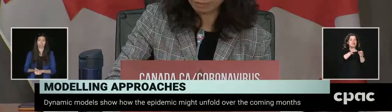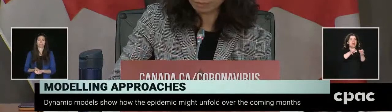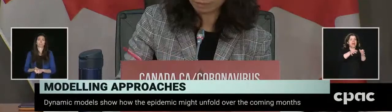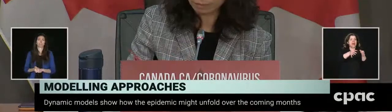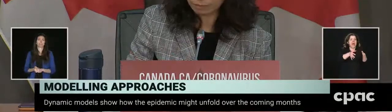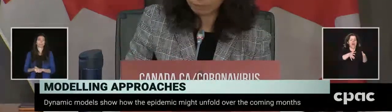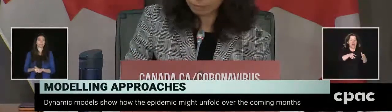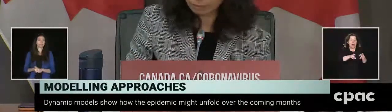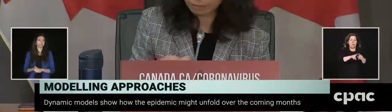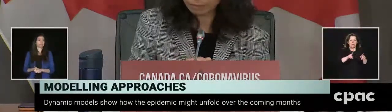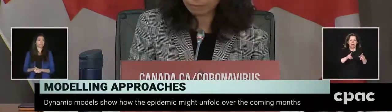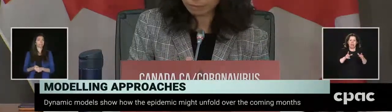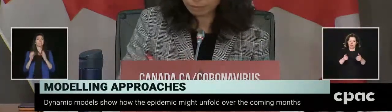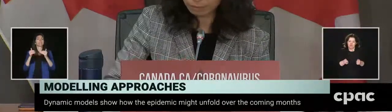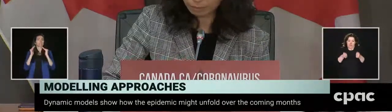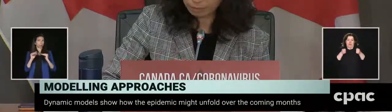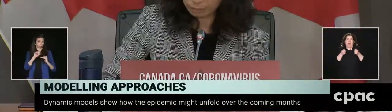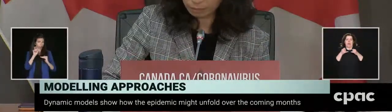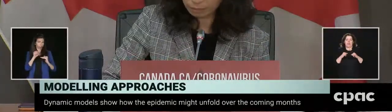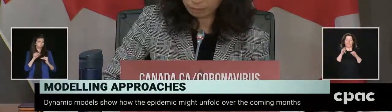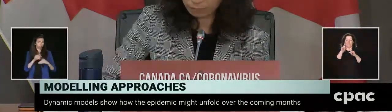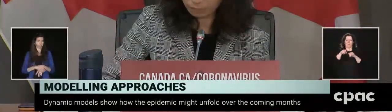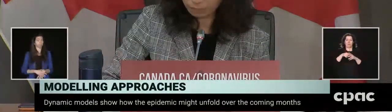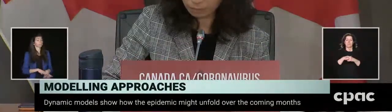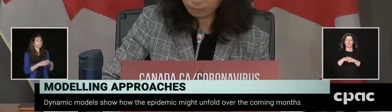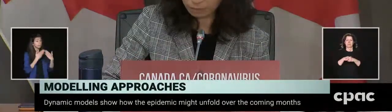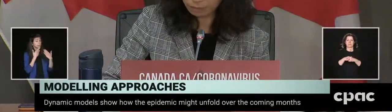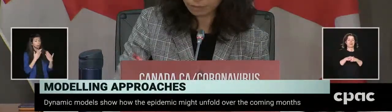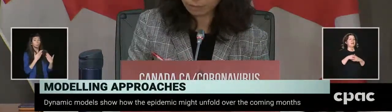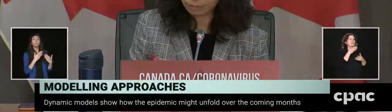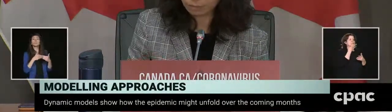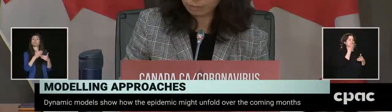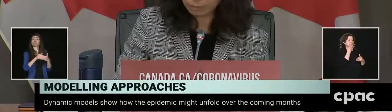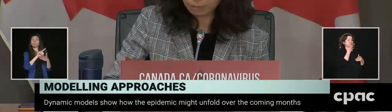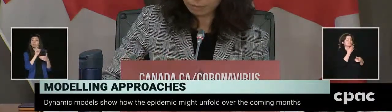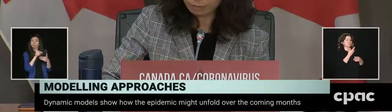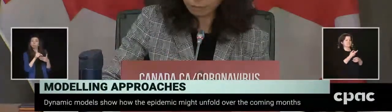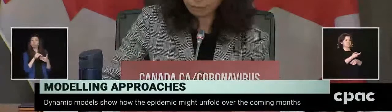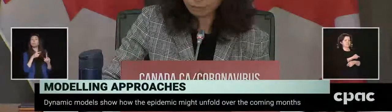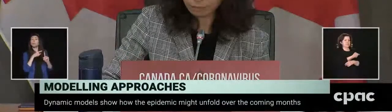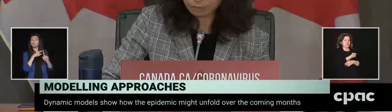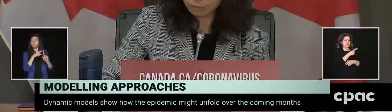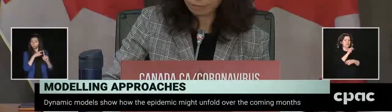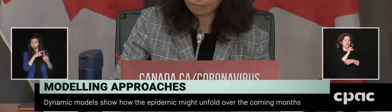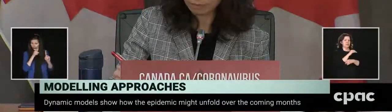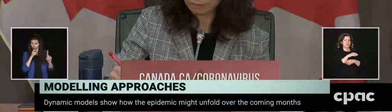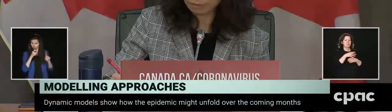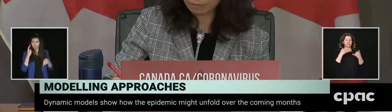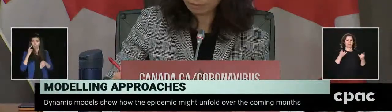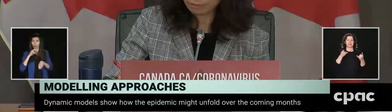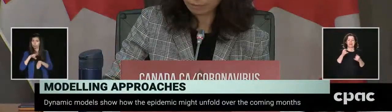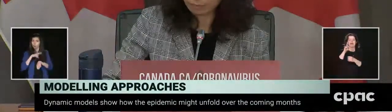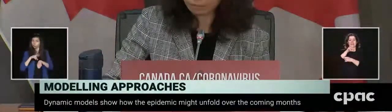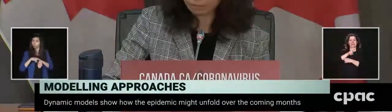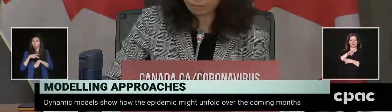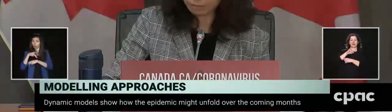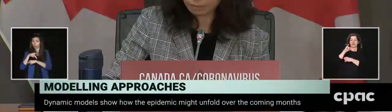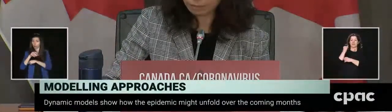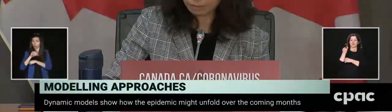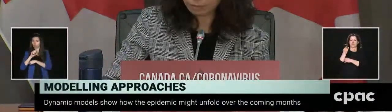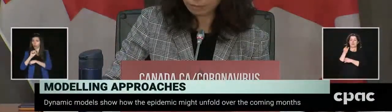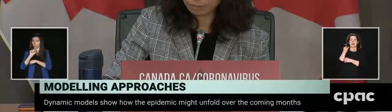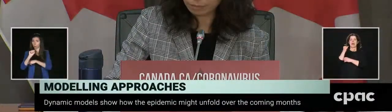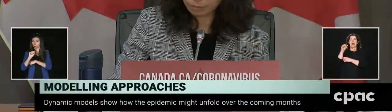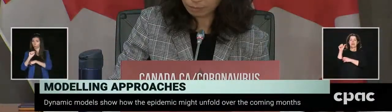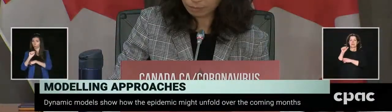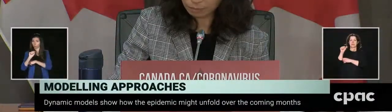Thank you. Merci. The next question is John Edison, the National Post. Your line is open. Dr.